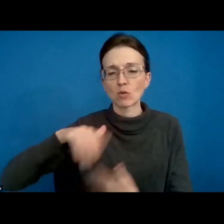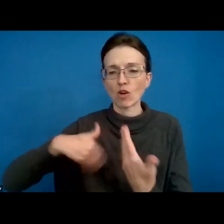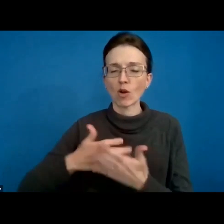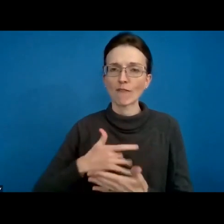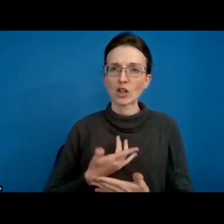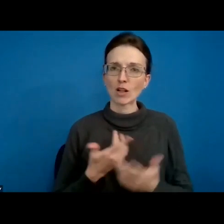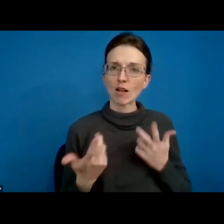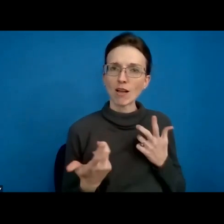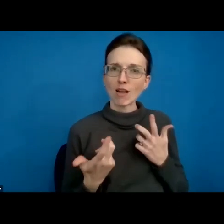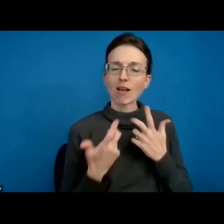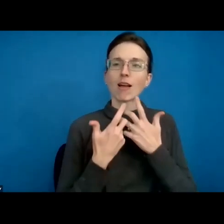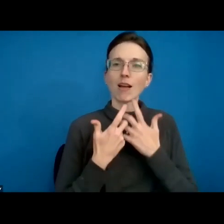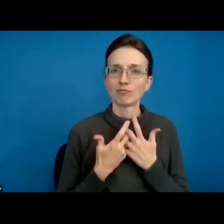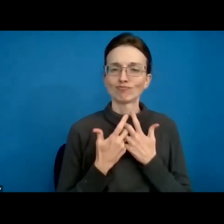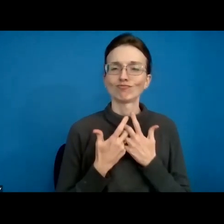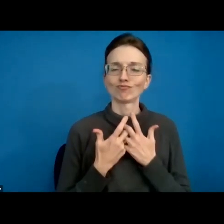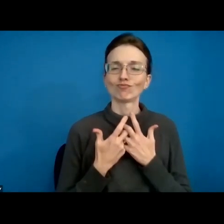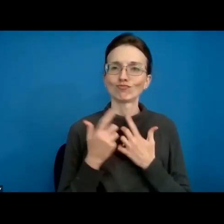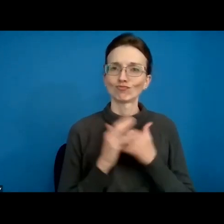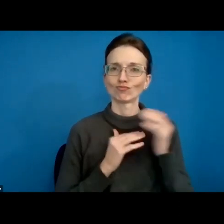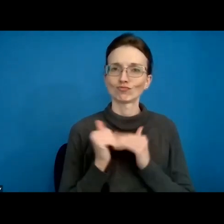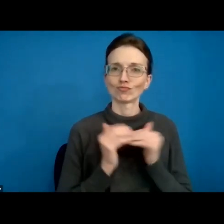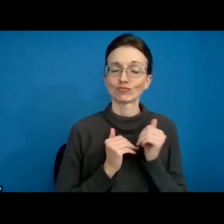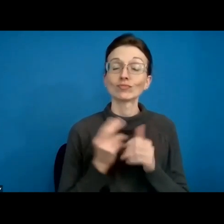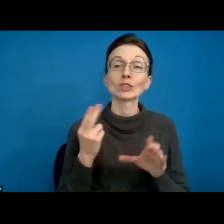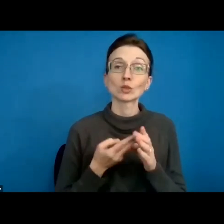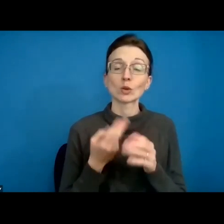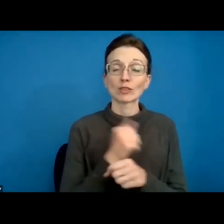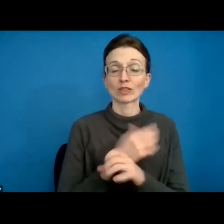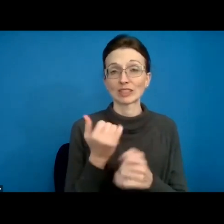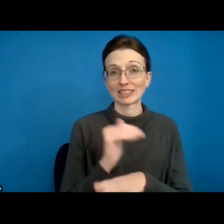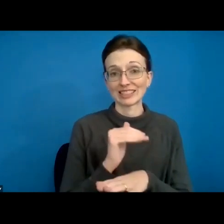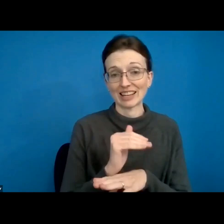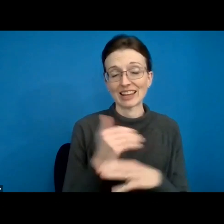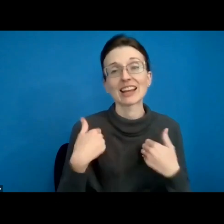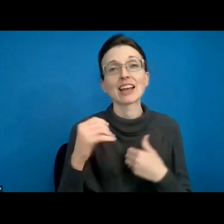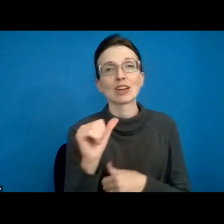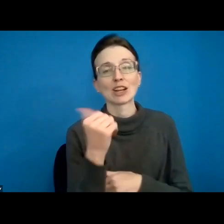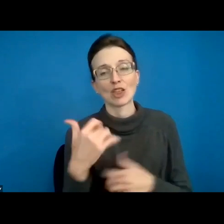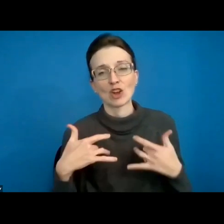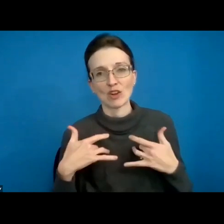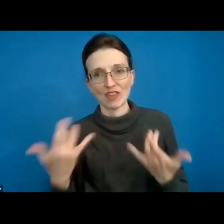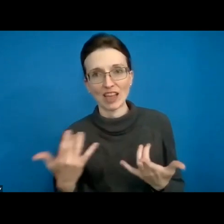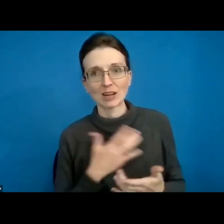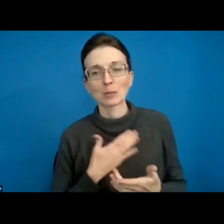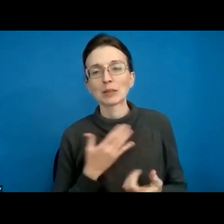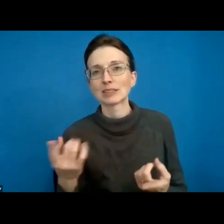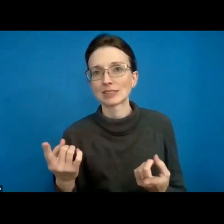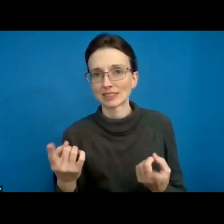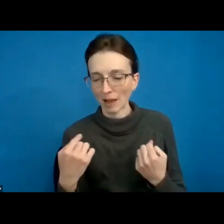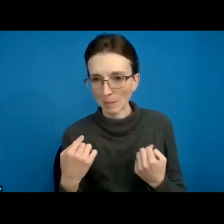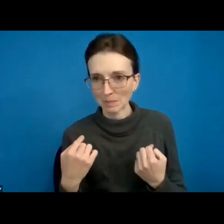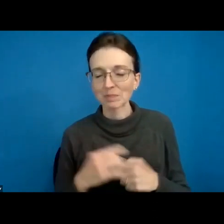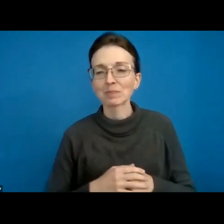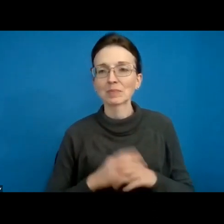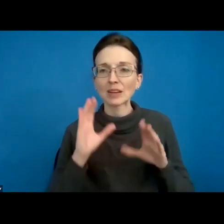belong. Please join us virtually this evening. We have another second event. Please join us. And that event is